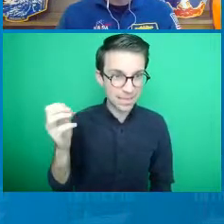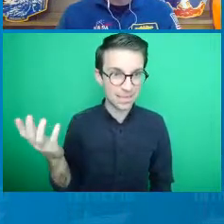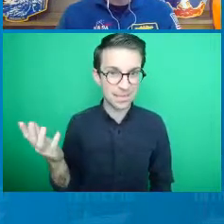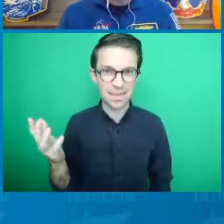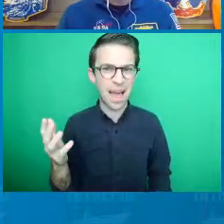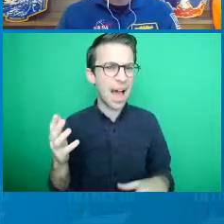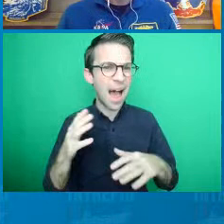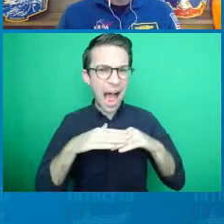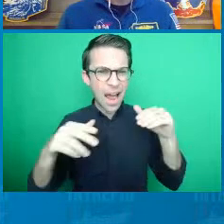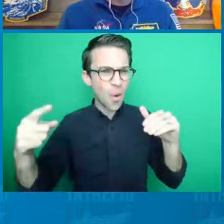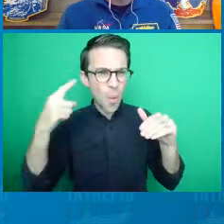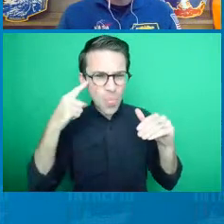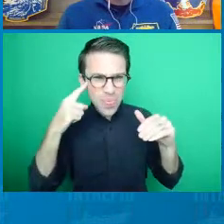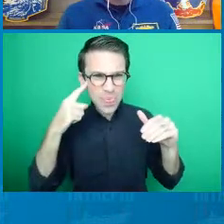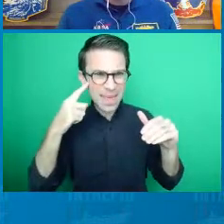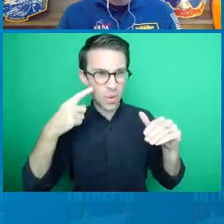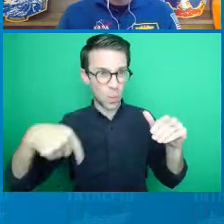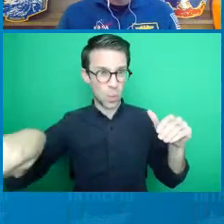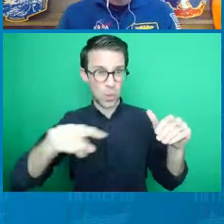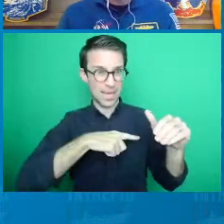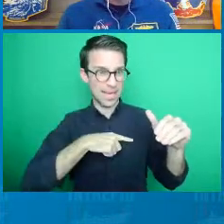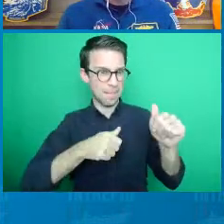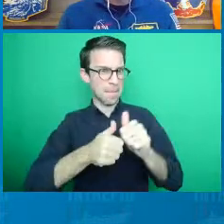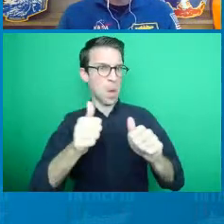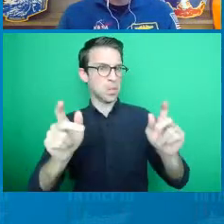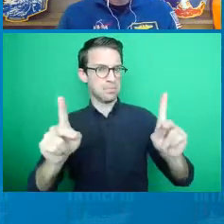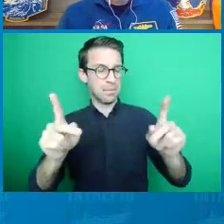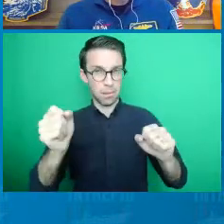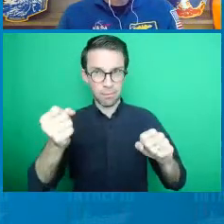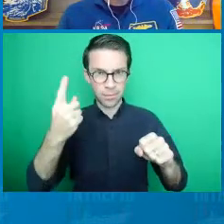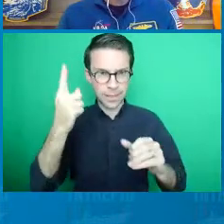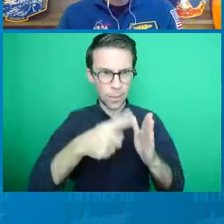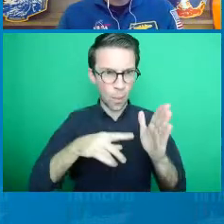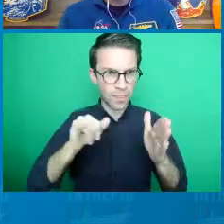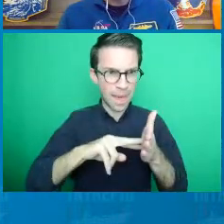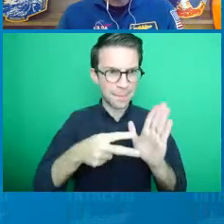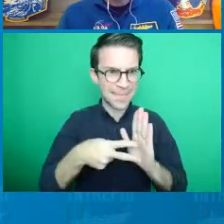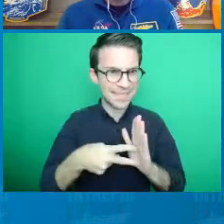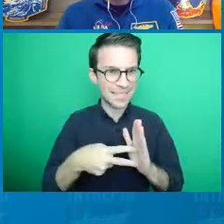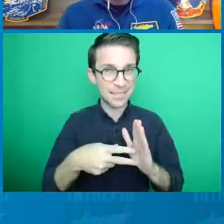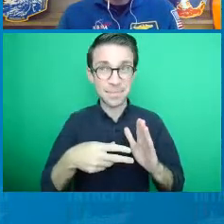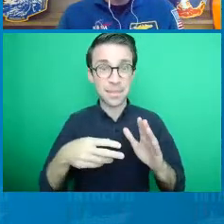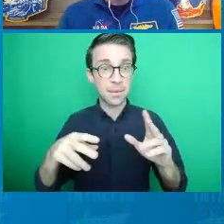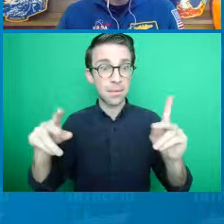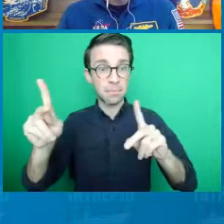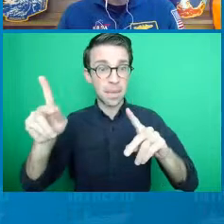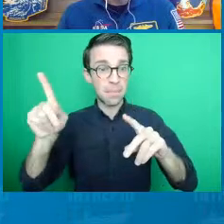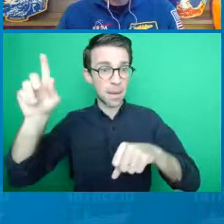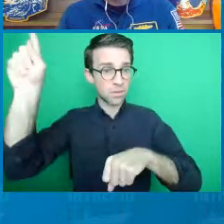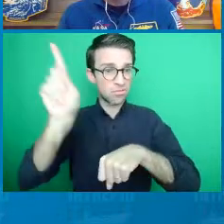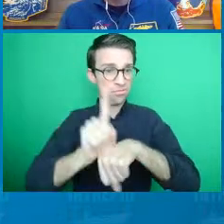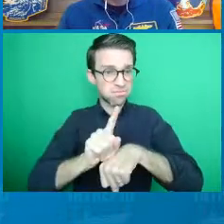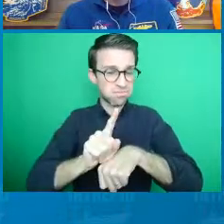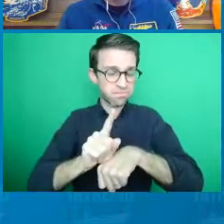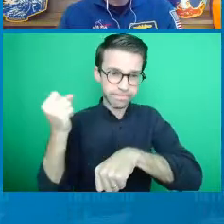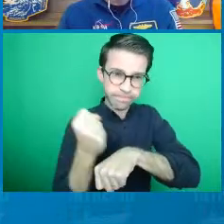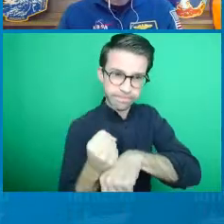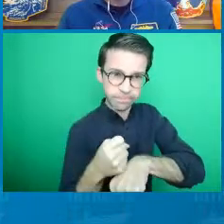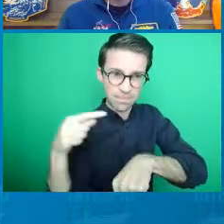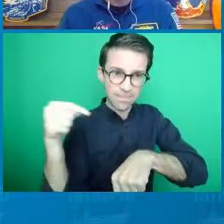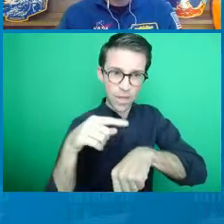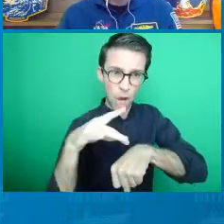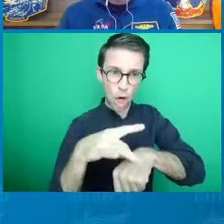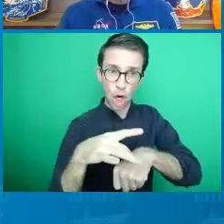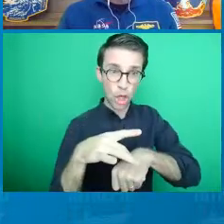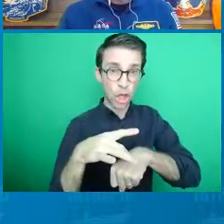even grasped what that means. We're no longer tied to Earth. And now we're no longer tied to just the governments